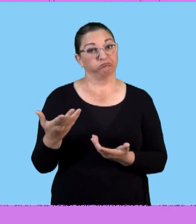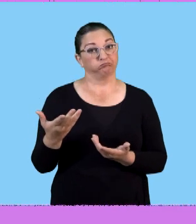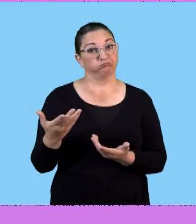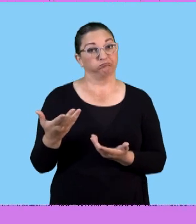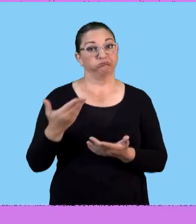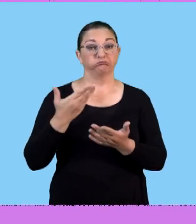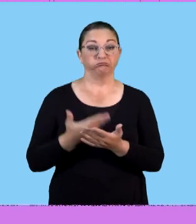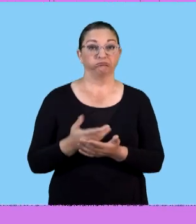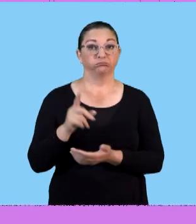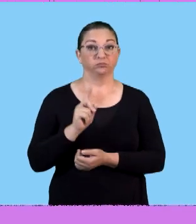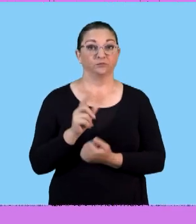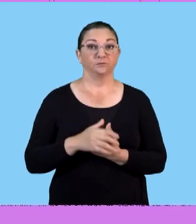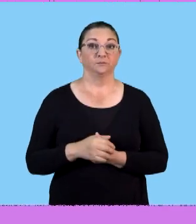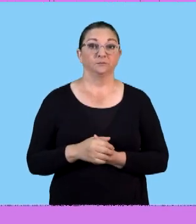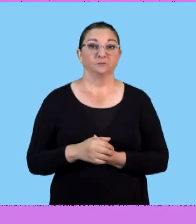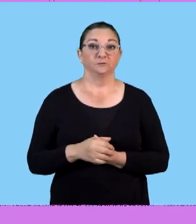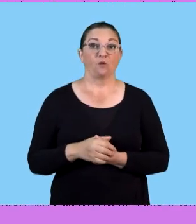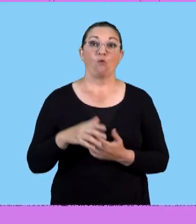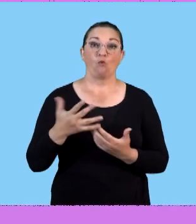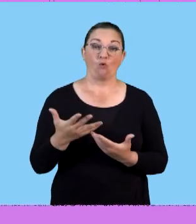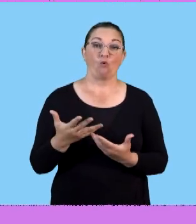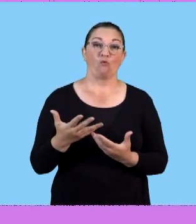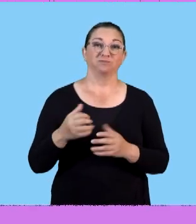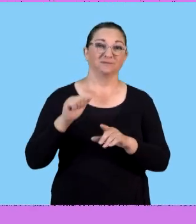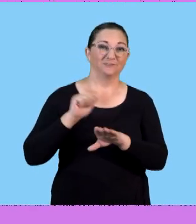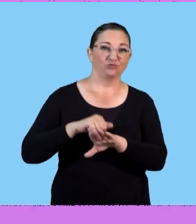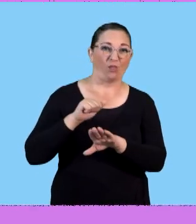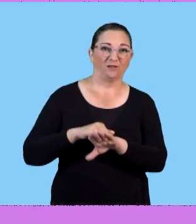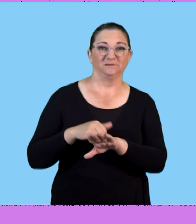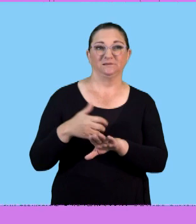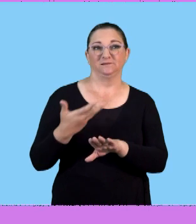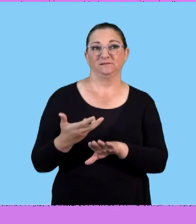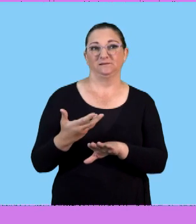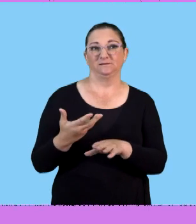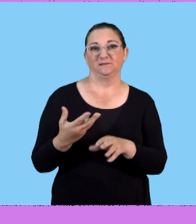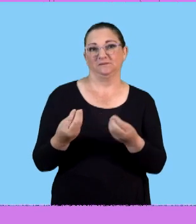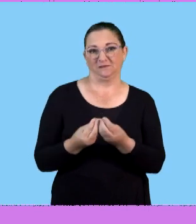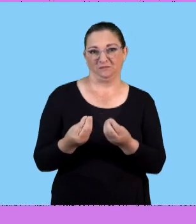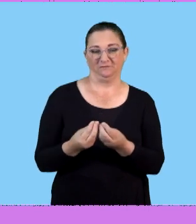okay, but it can also, all right, be a solid